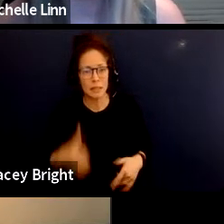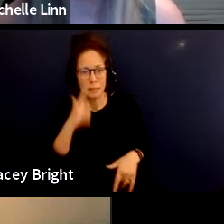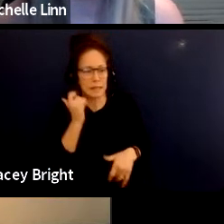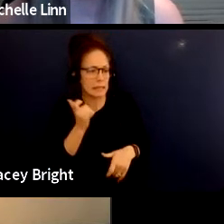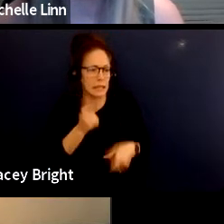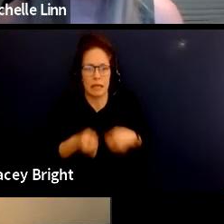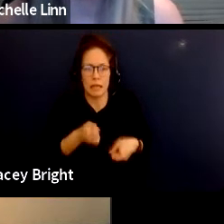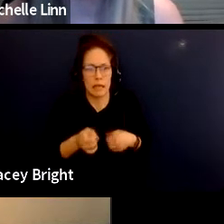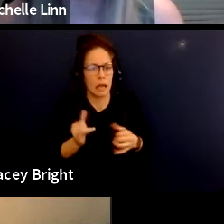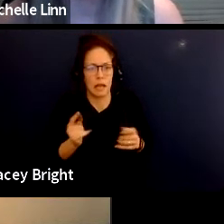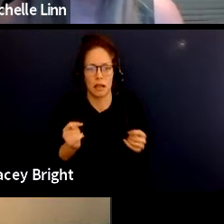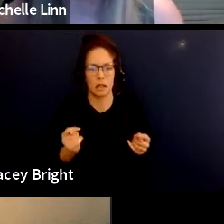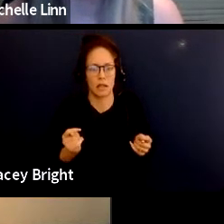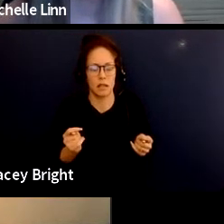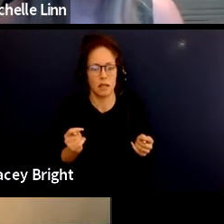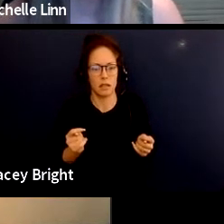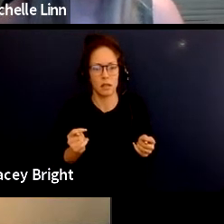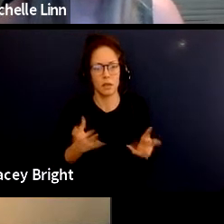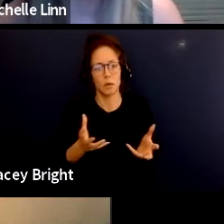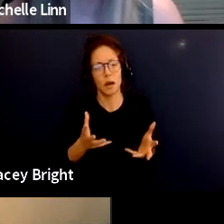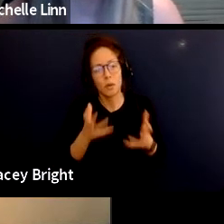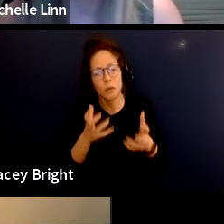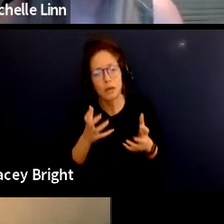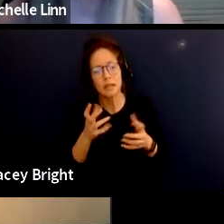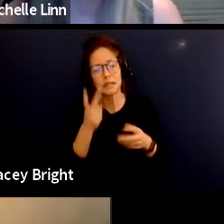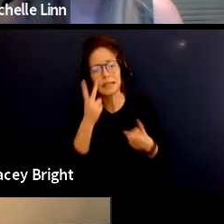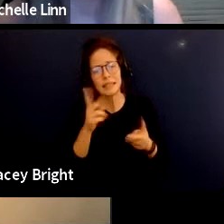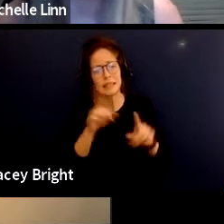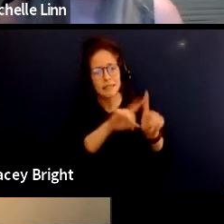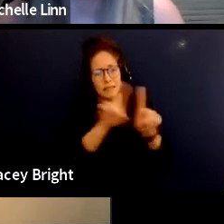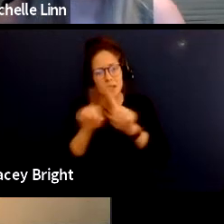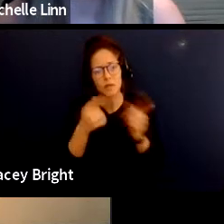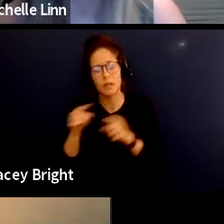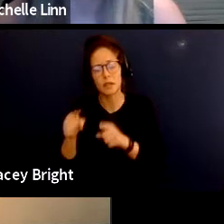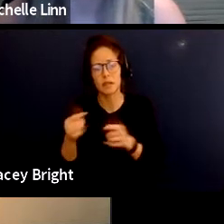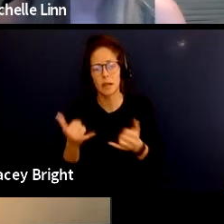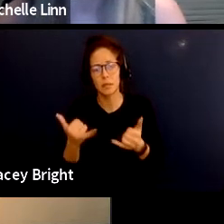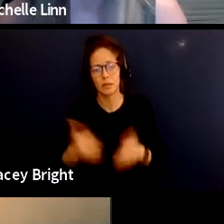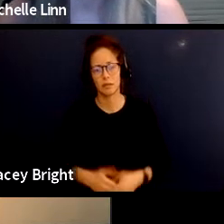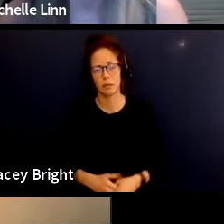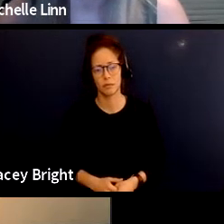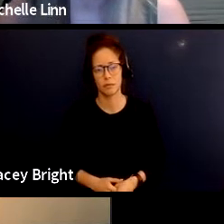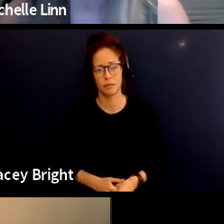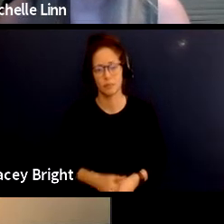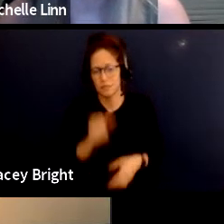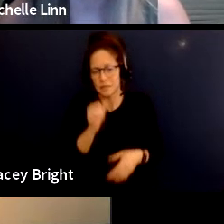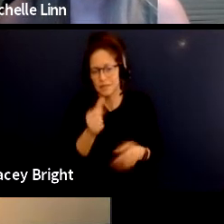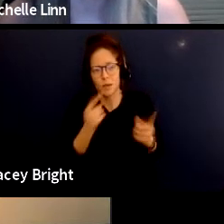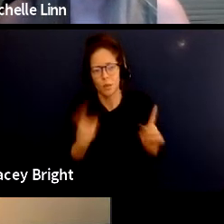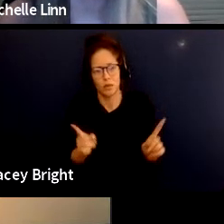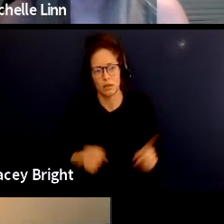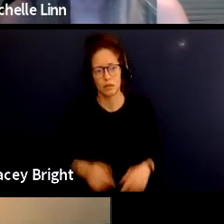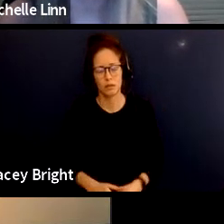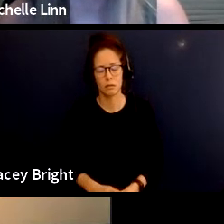it. So I really would like to see something different happen here. It's just not working.